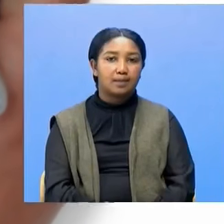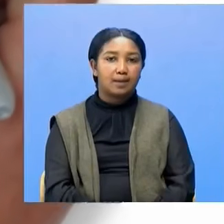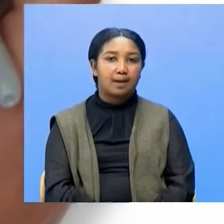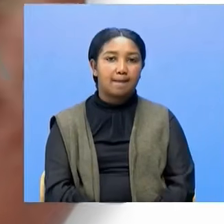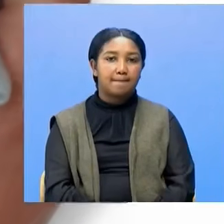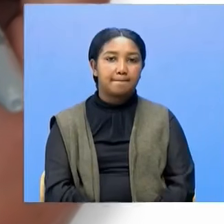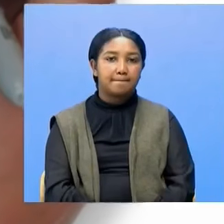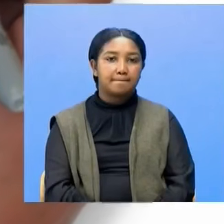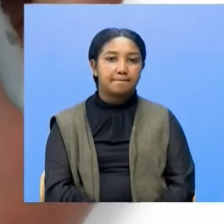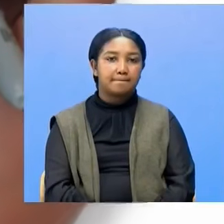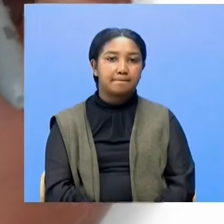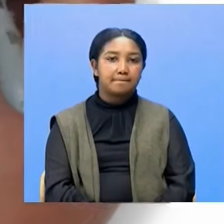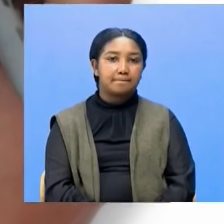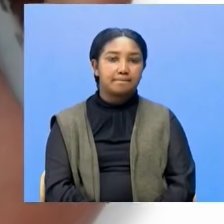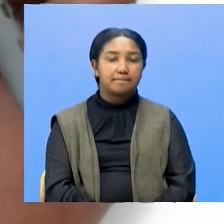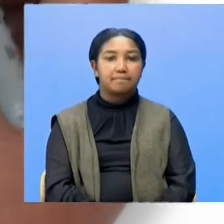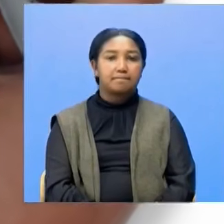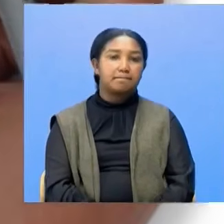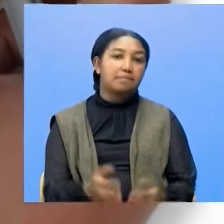yet.